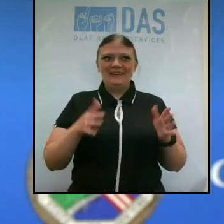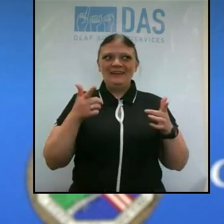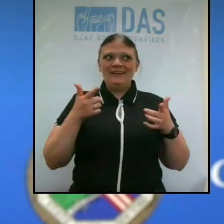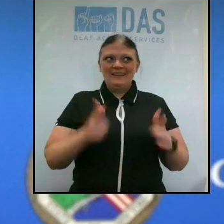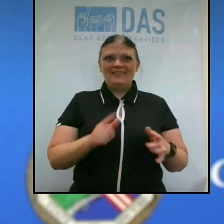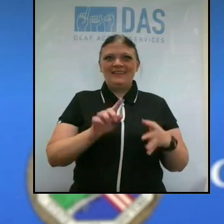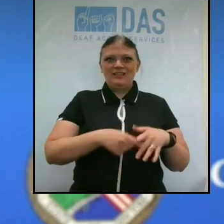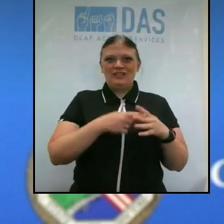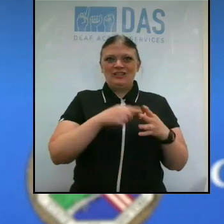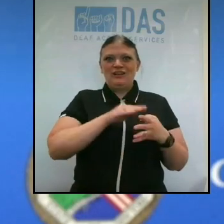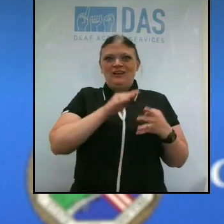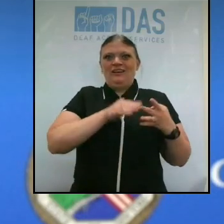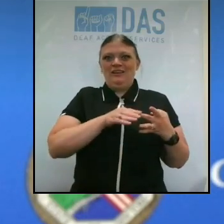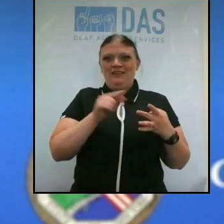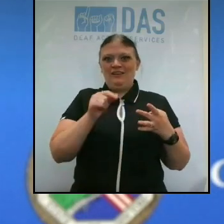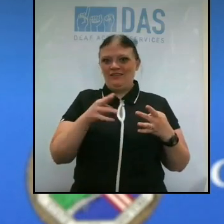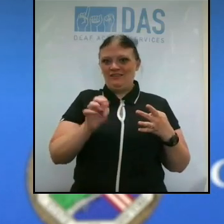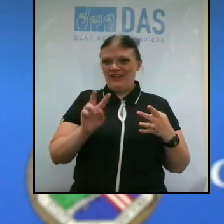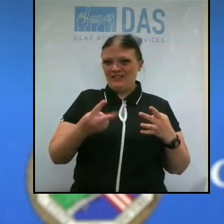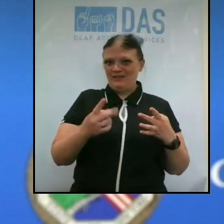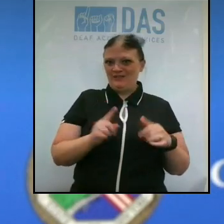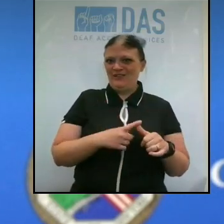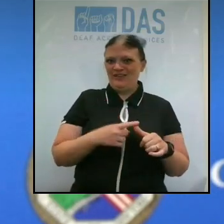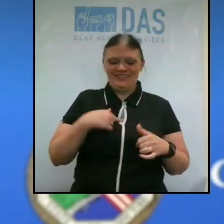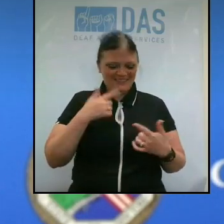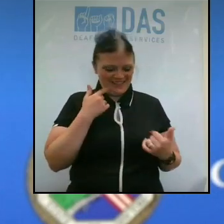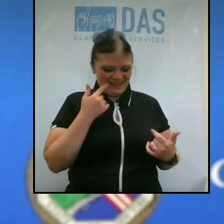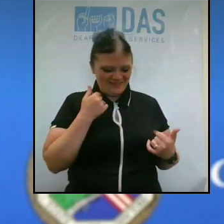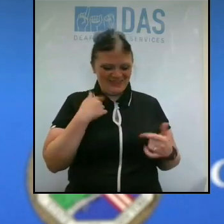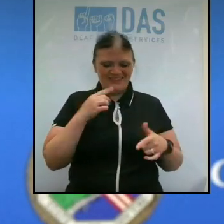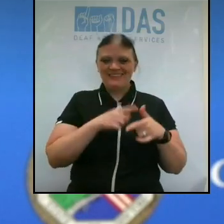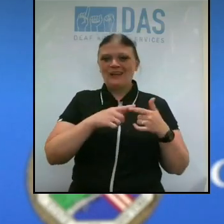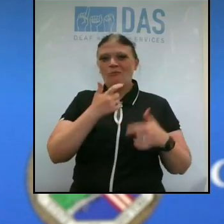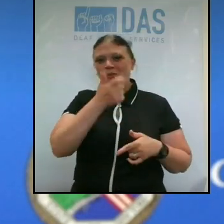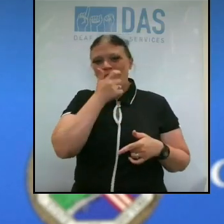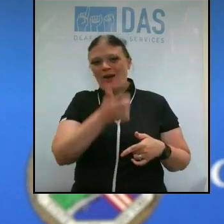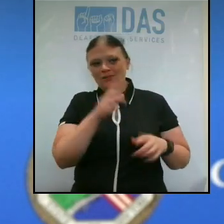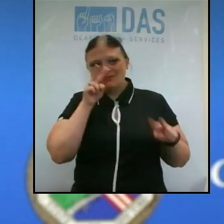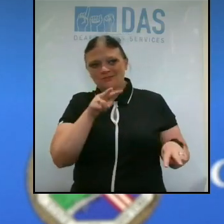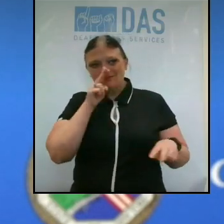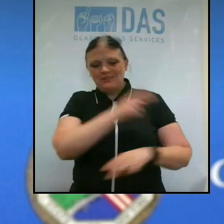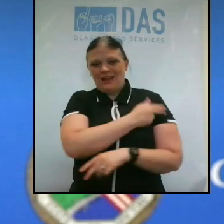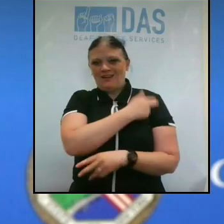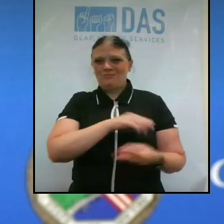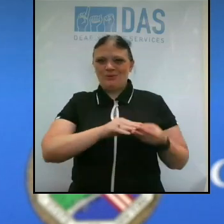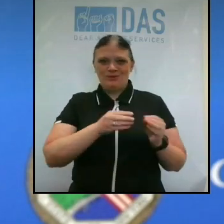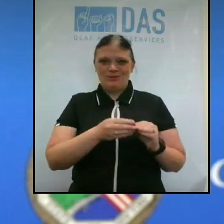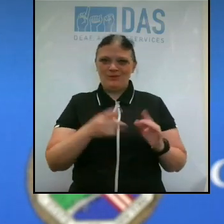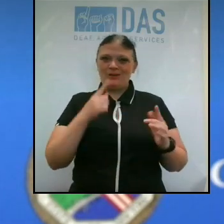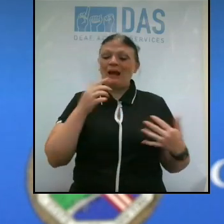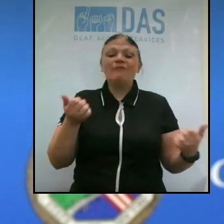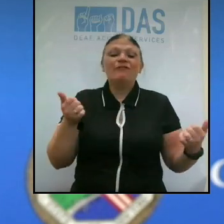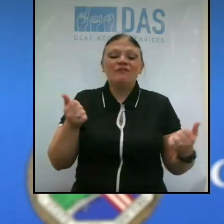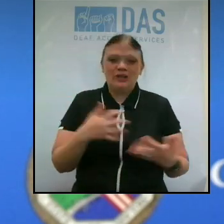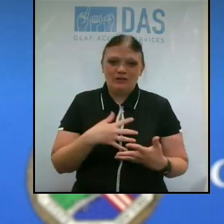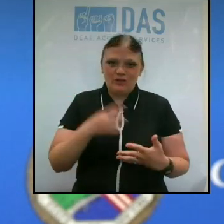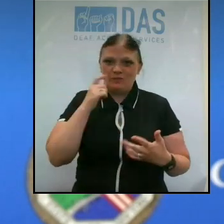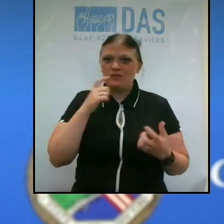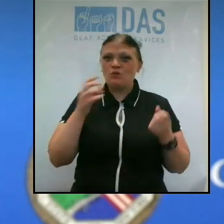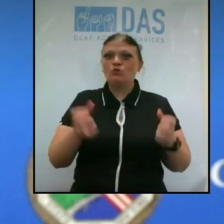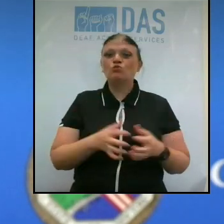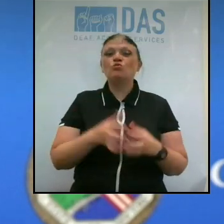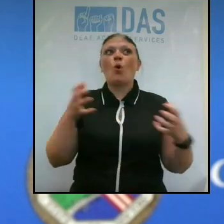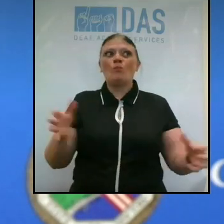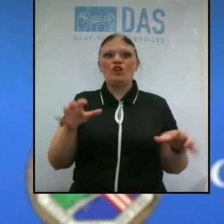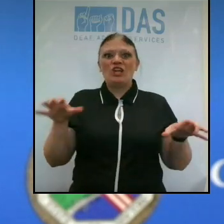2 first, and we're going to watch the hospitalization numbers. What I'm fearful of is because there was so much